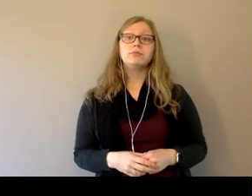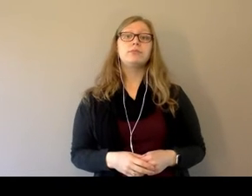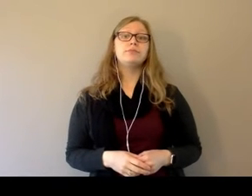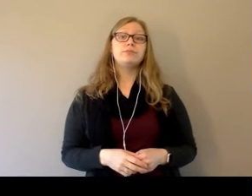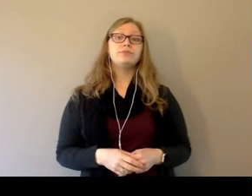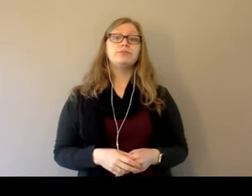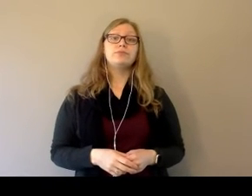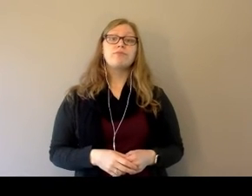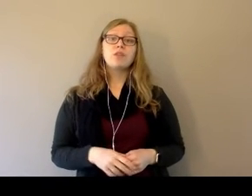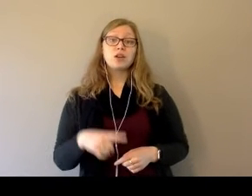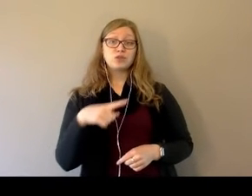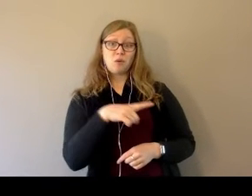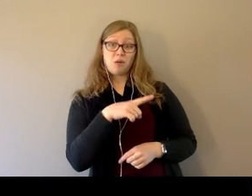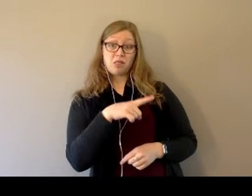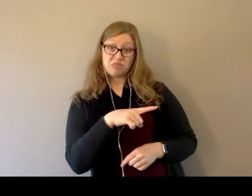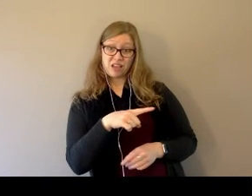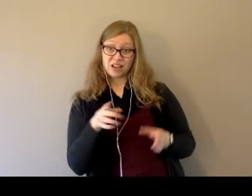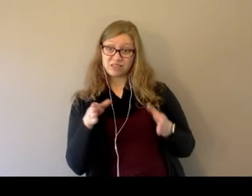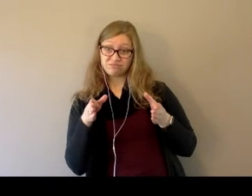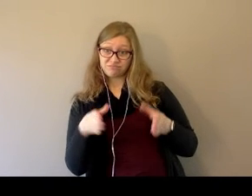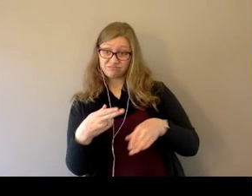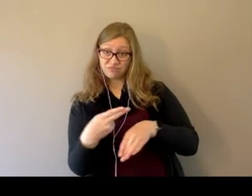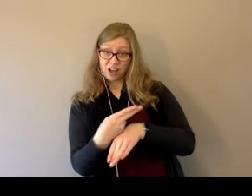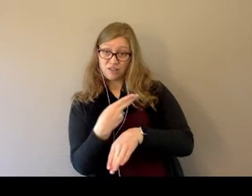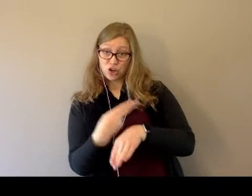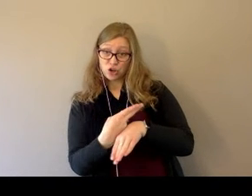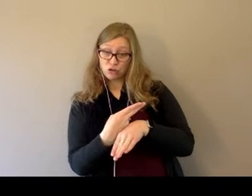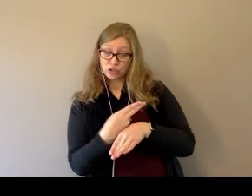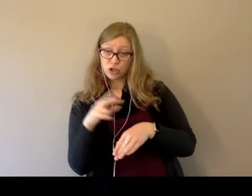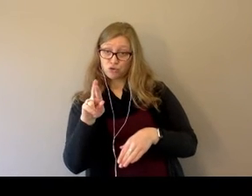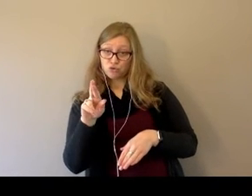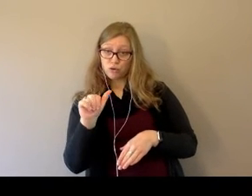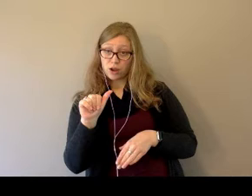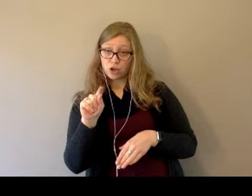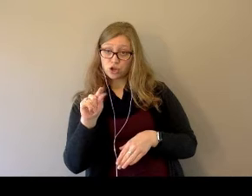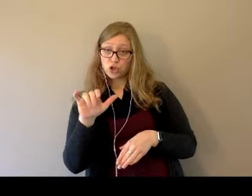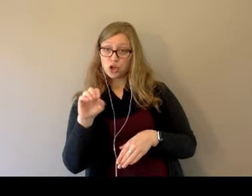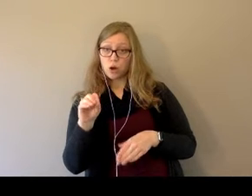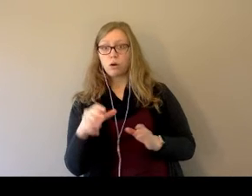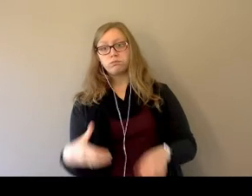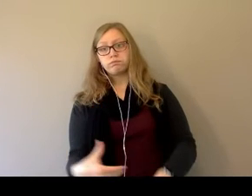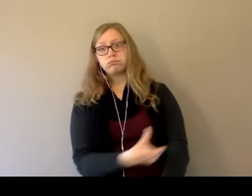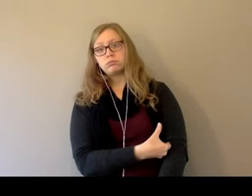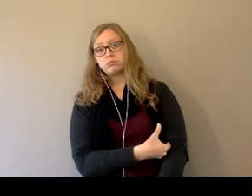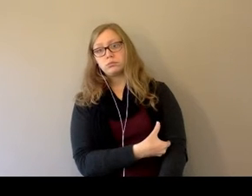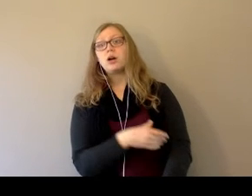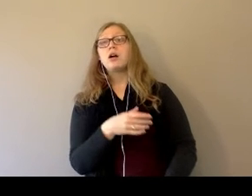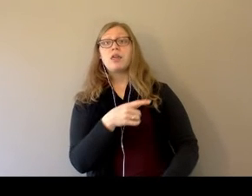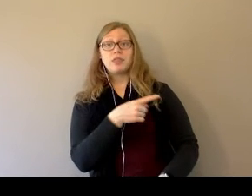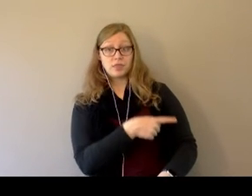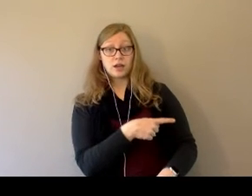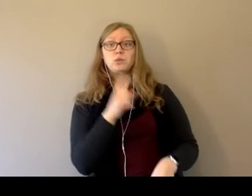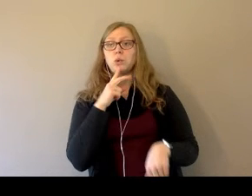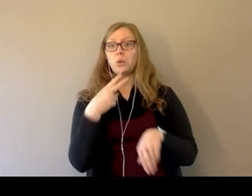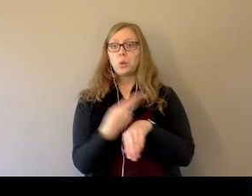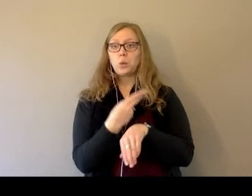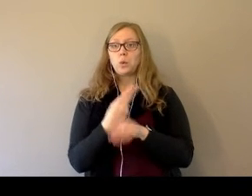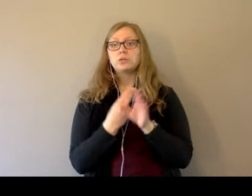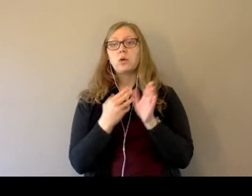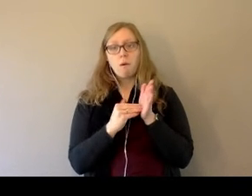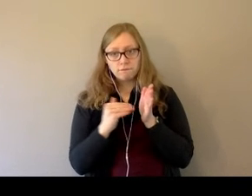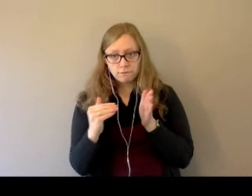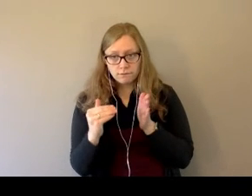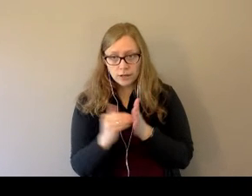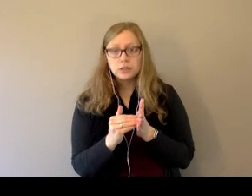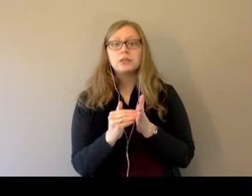So this technique is really powerful, and you're going to use it many times when you solve problems like this. So they're